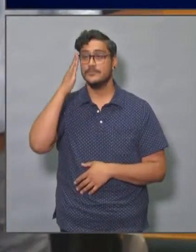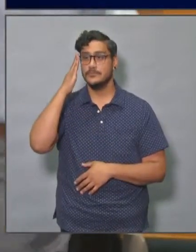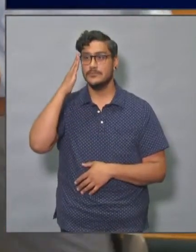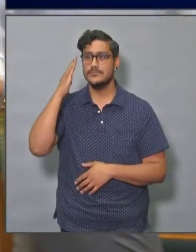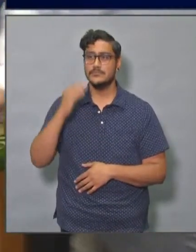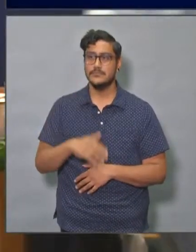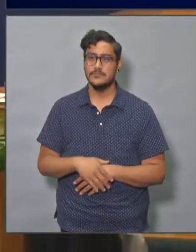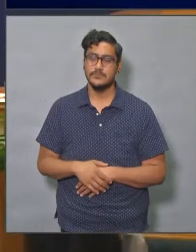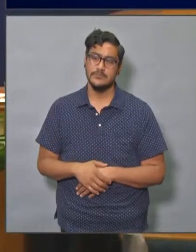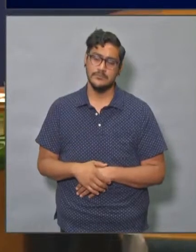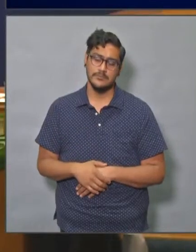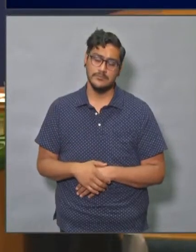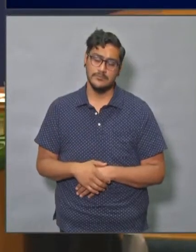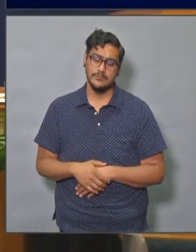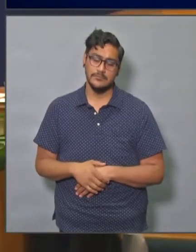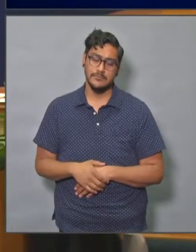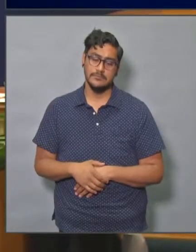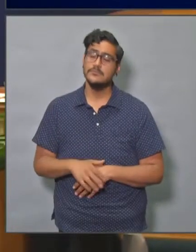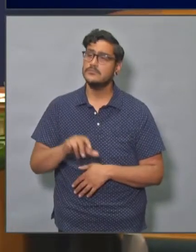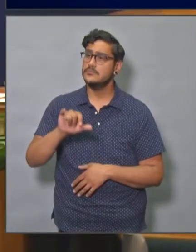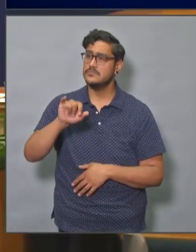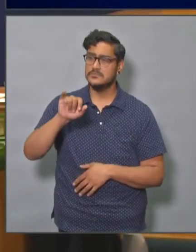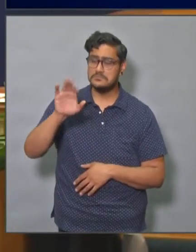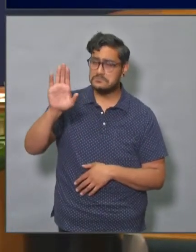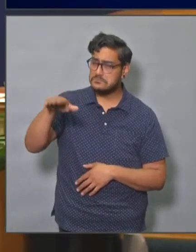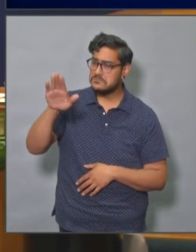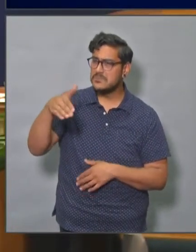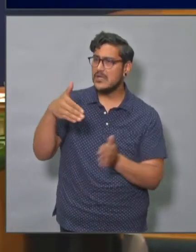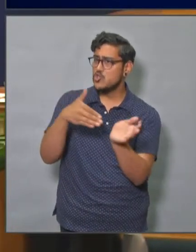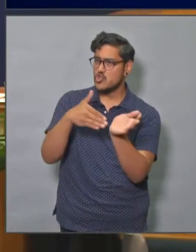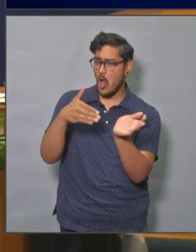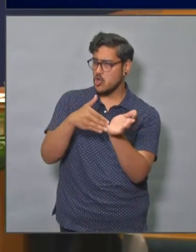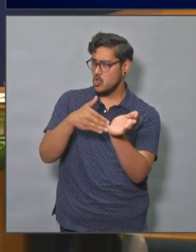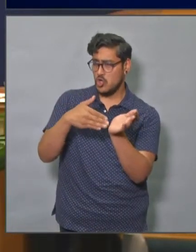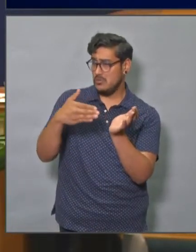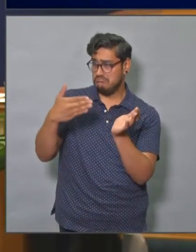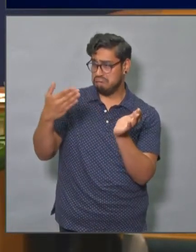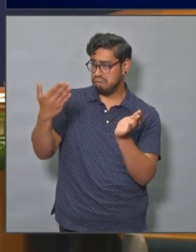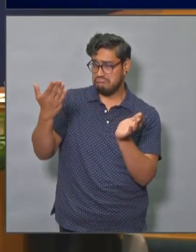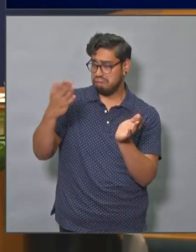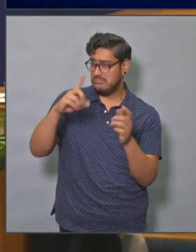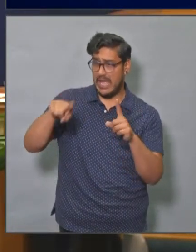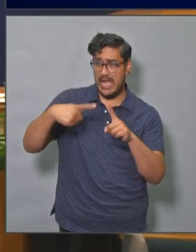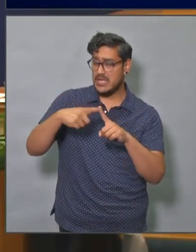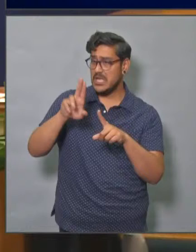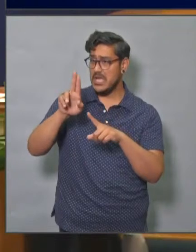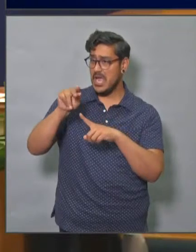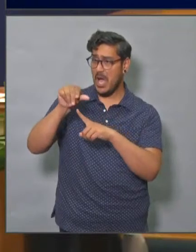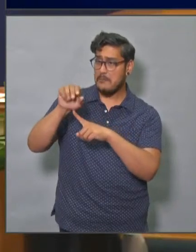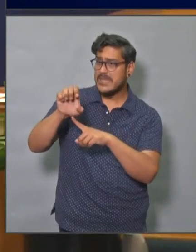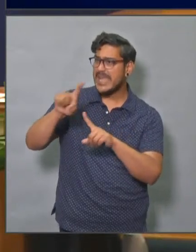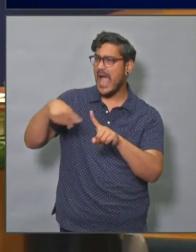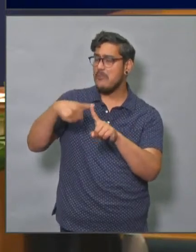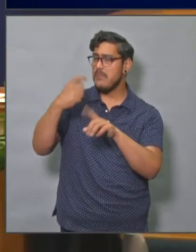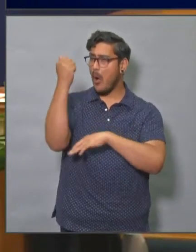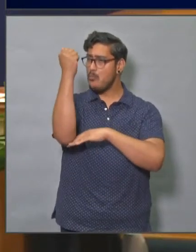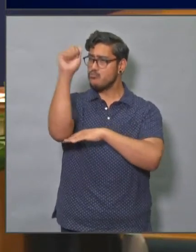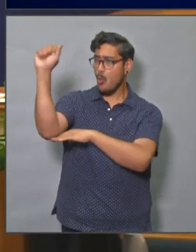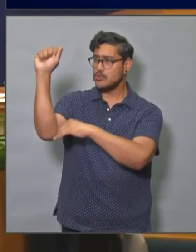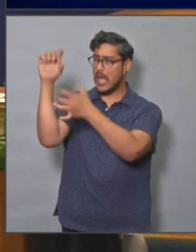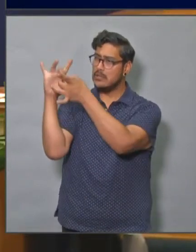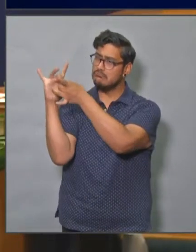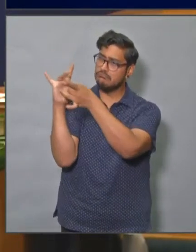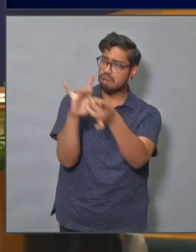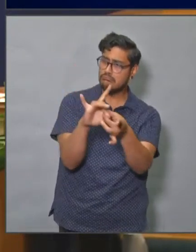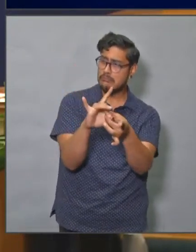Doctor, I'm interested in knowing if there's any update on transmissions linked to the protests, what the numbers would be,